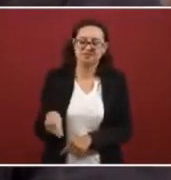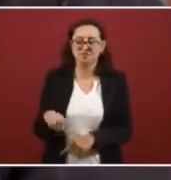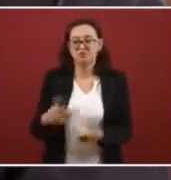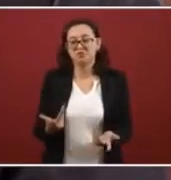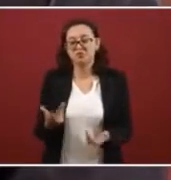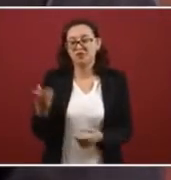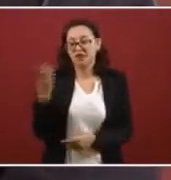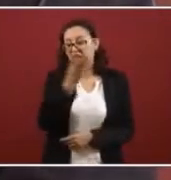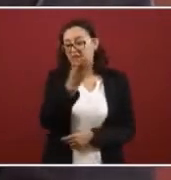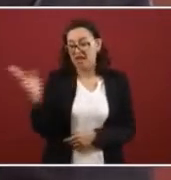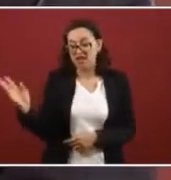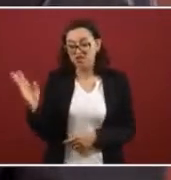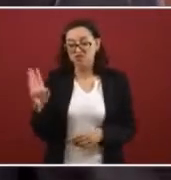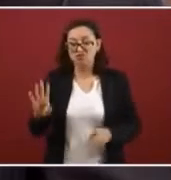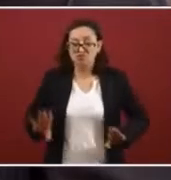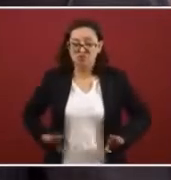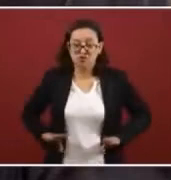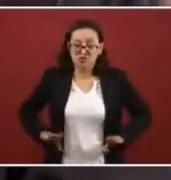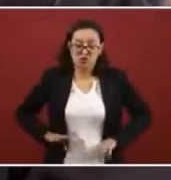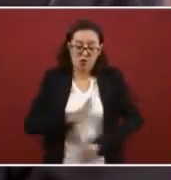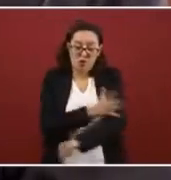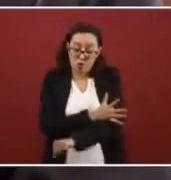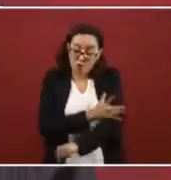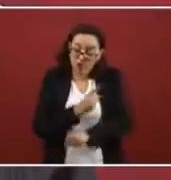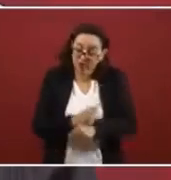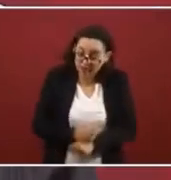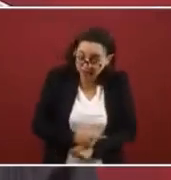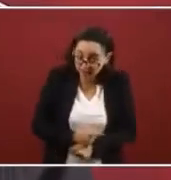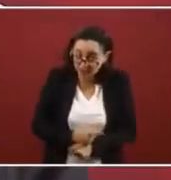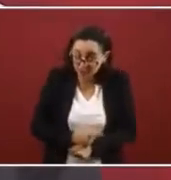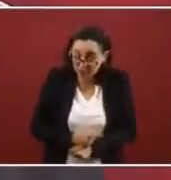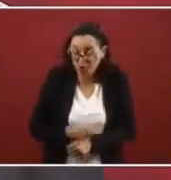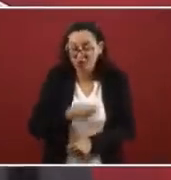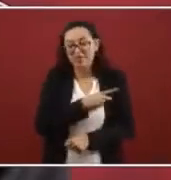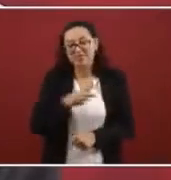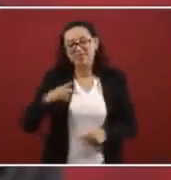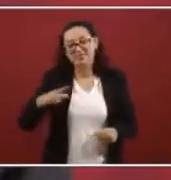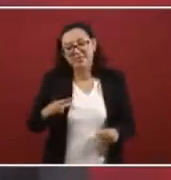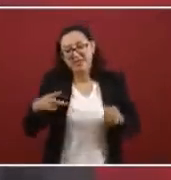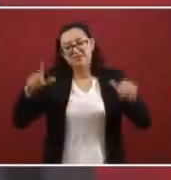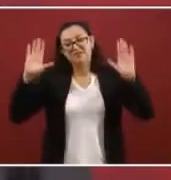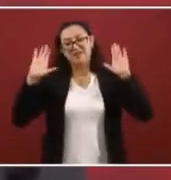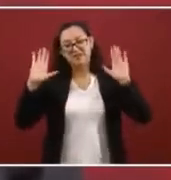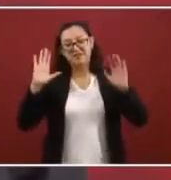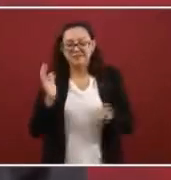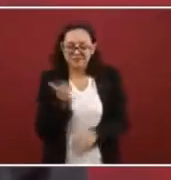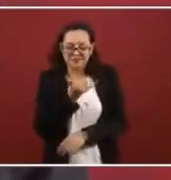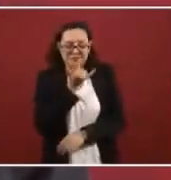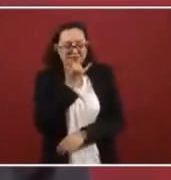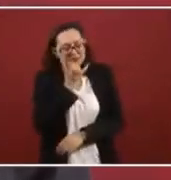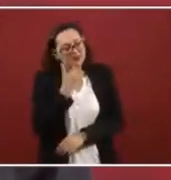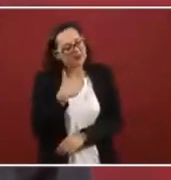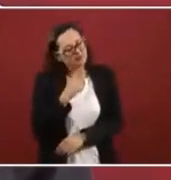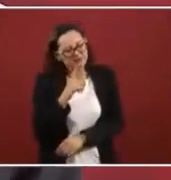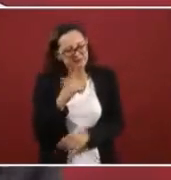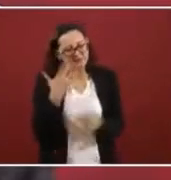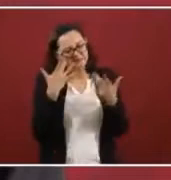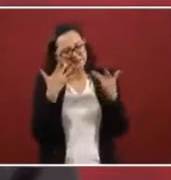Well, in an act of honesty, they should just say, I'm going to leave. This is not what I want.